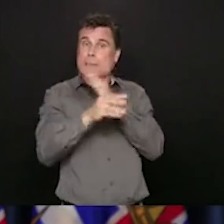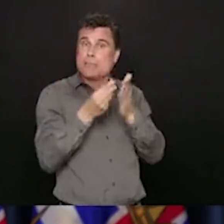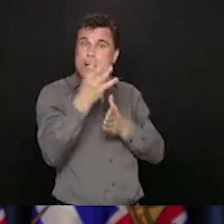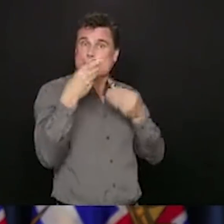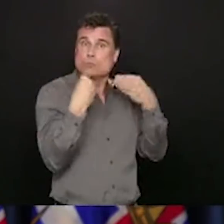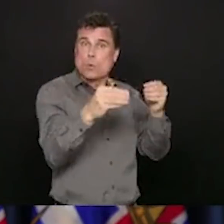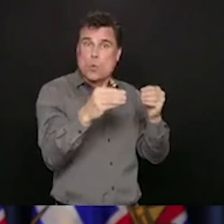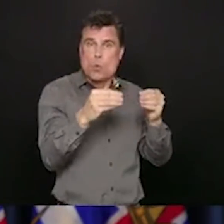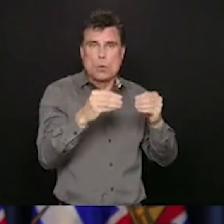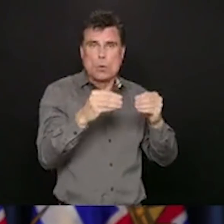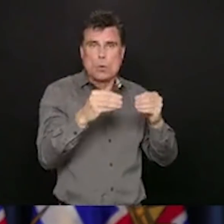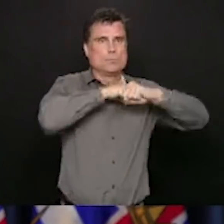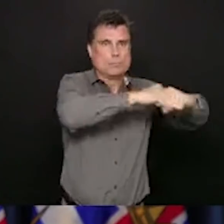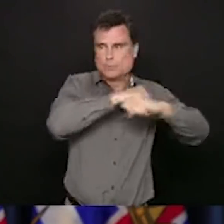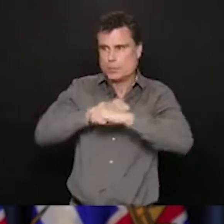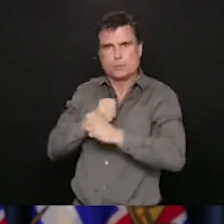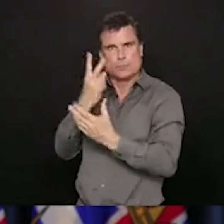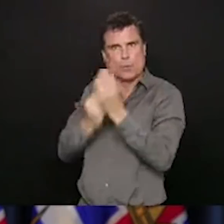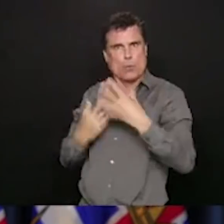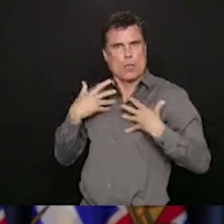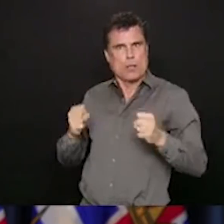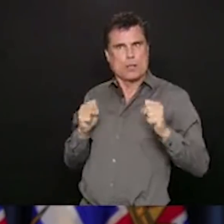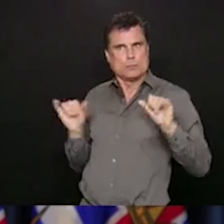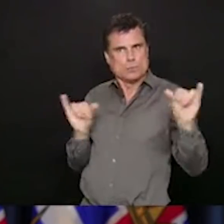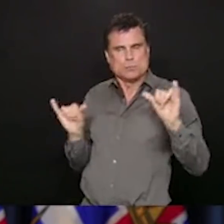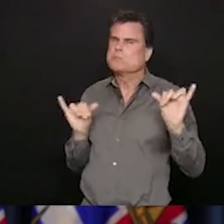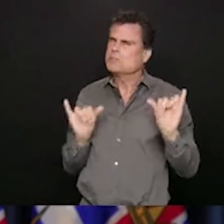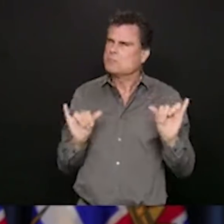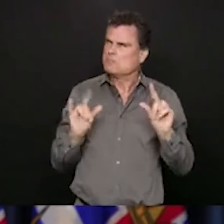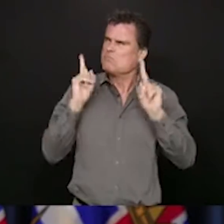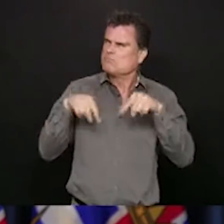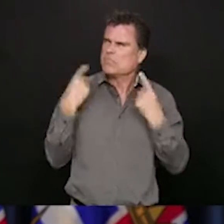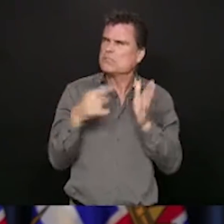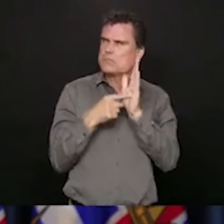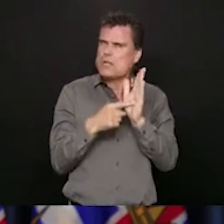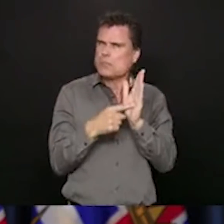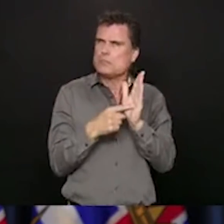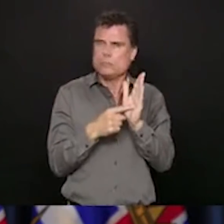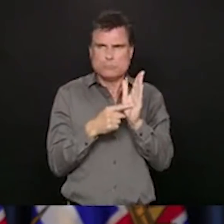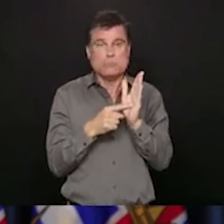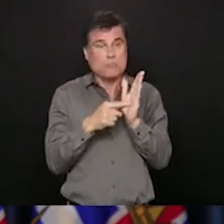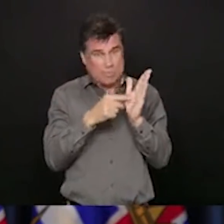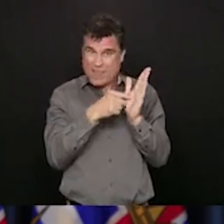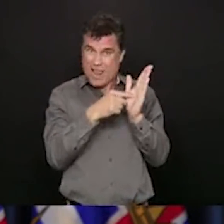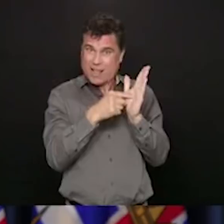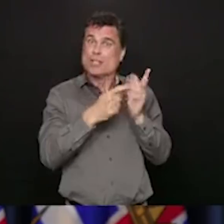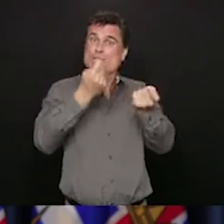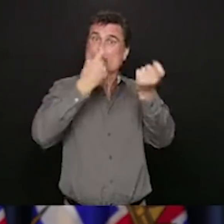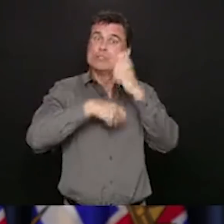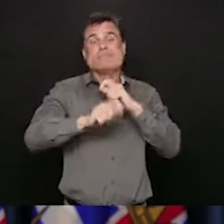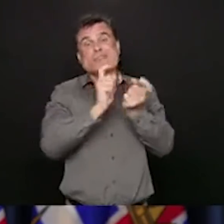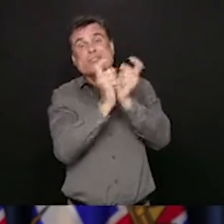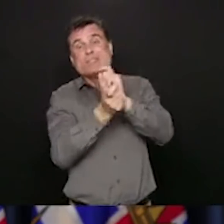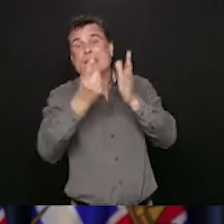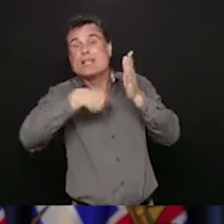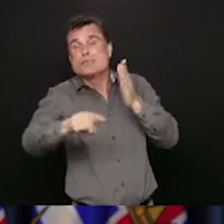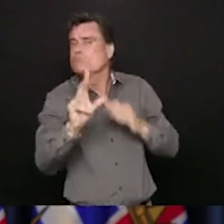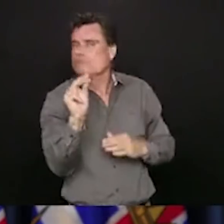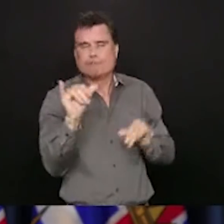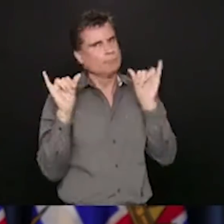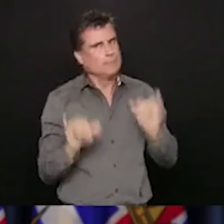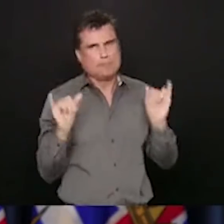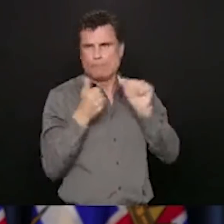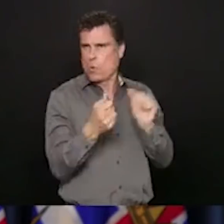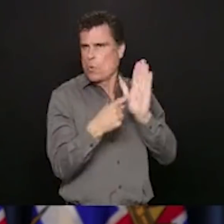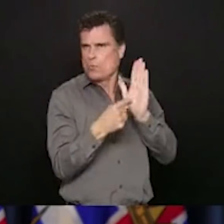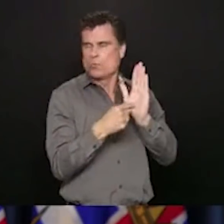In fact, that will be the foundation of the plan. How can you operate safely? How can we ensure that there are processes and guidelines in